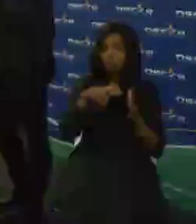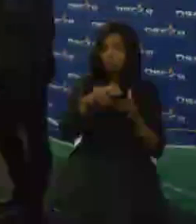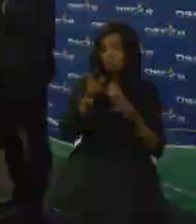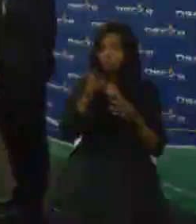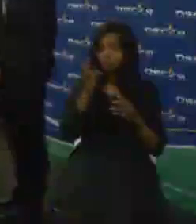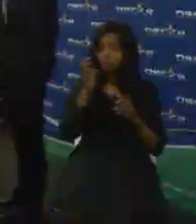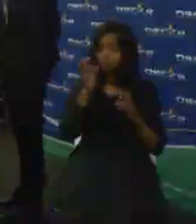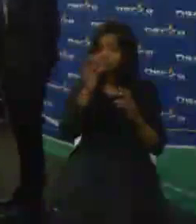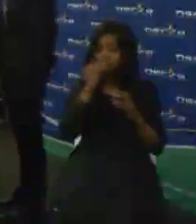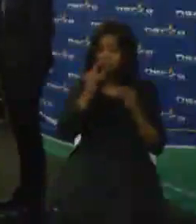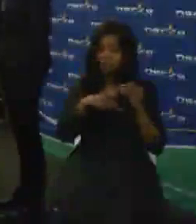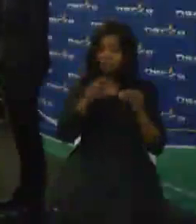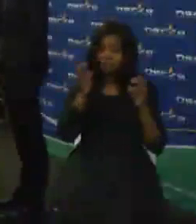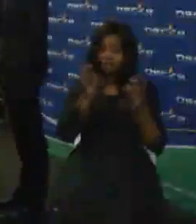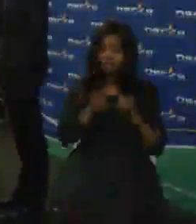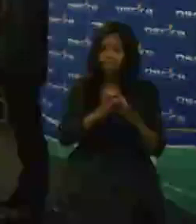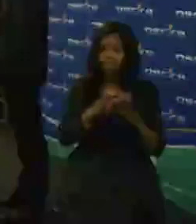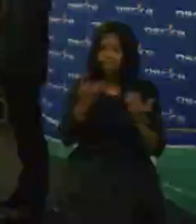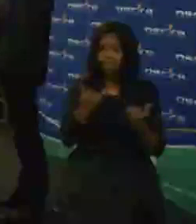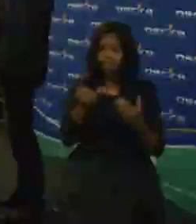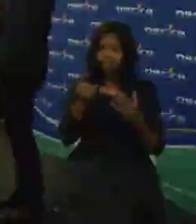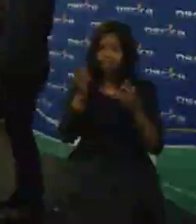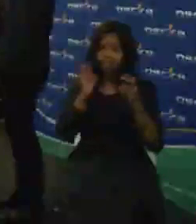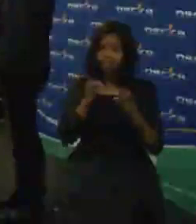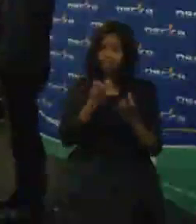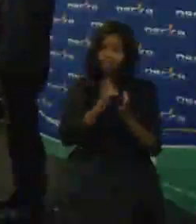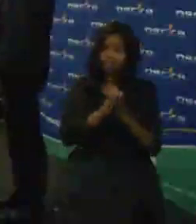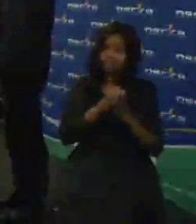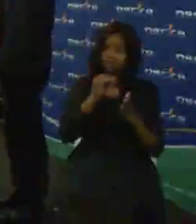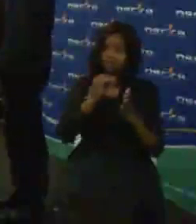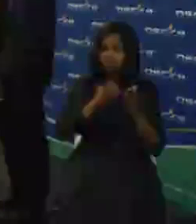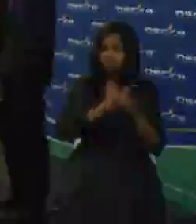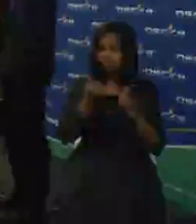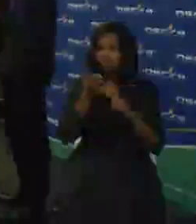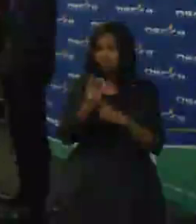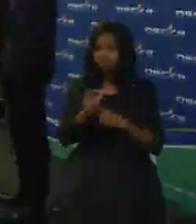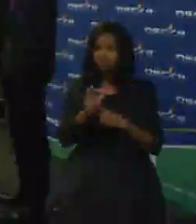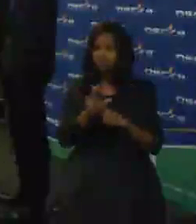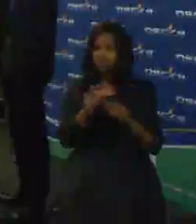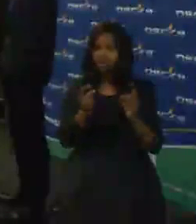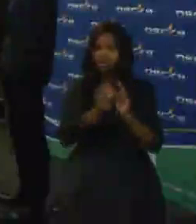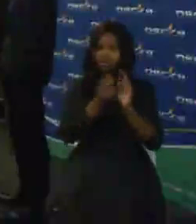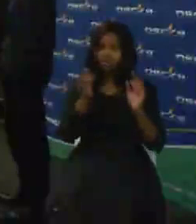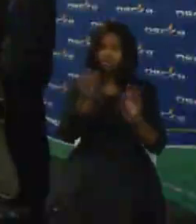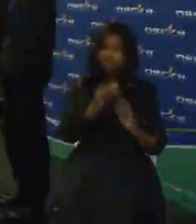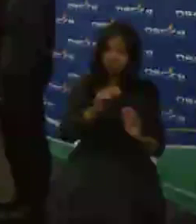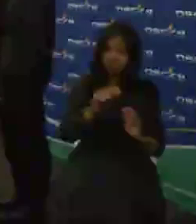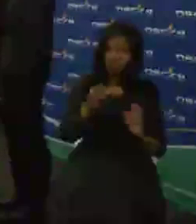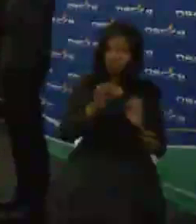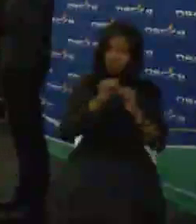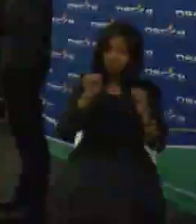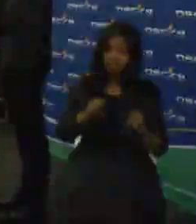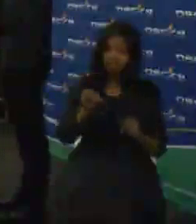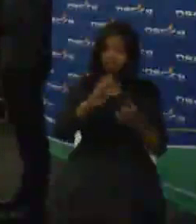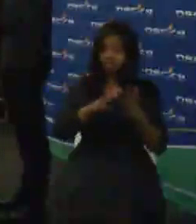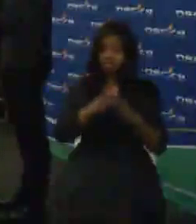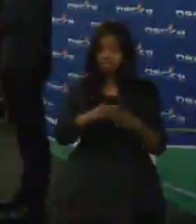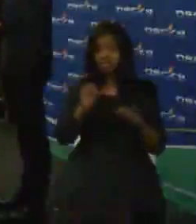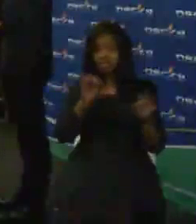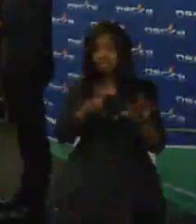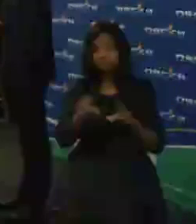electricity and Eskom's requests at this stage, but I just wanted to paint the backdrop against which a strata of society is struggling.